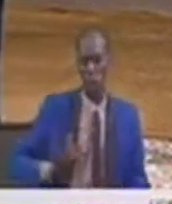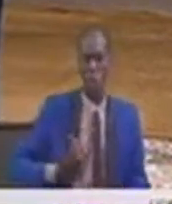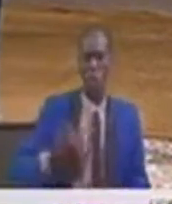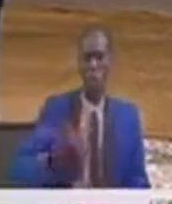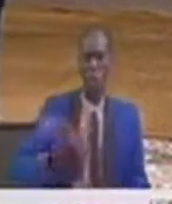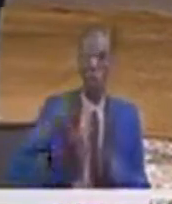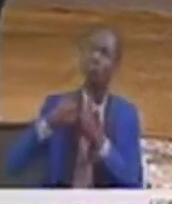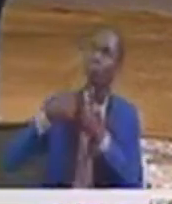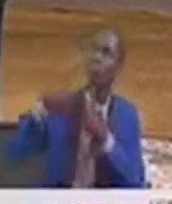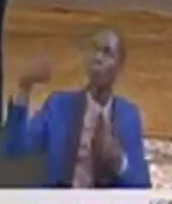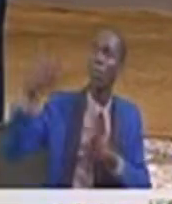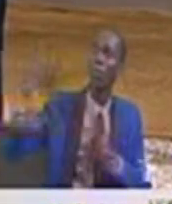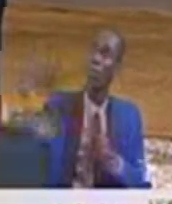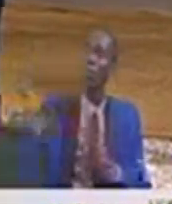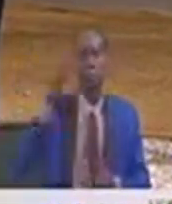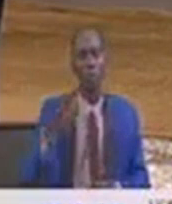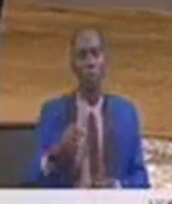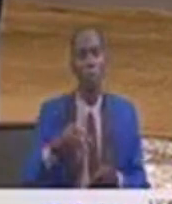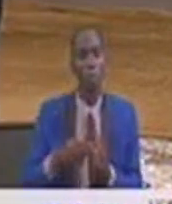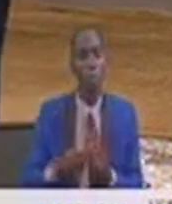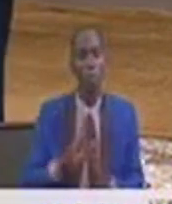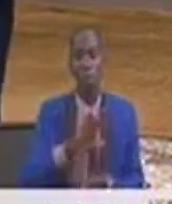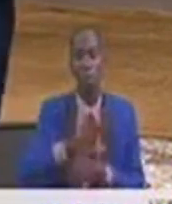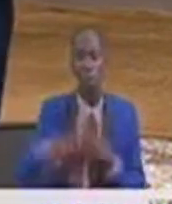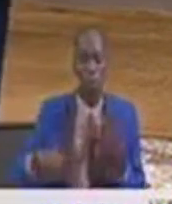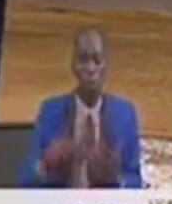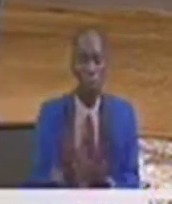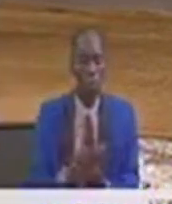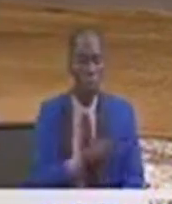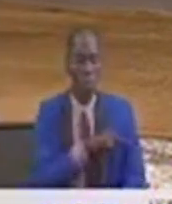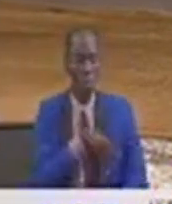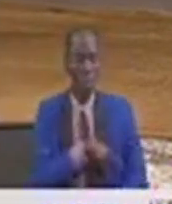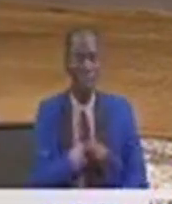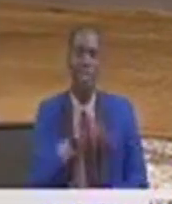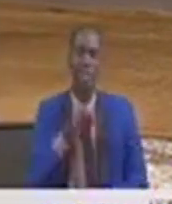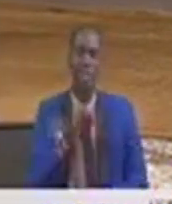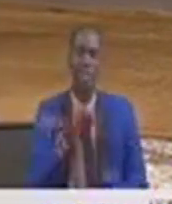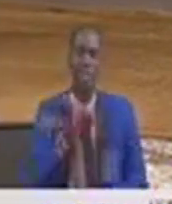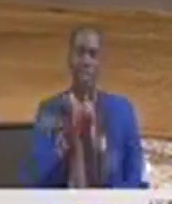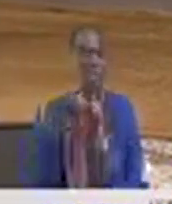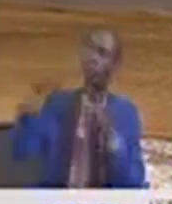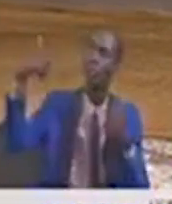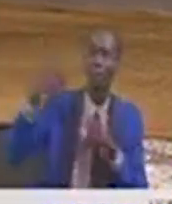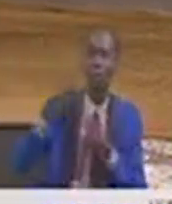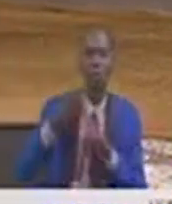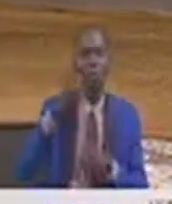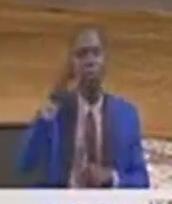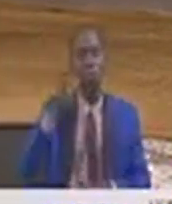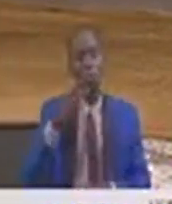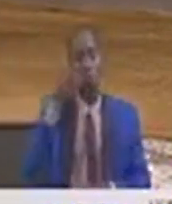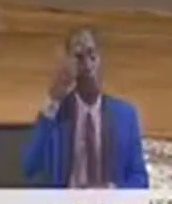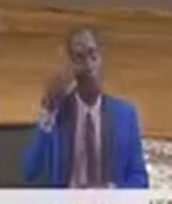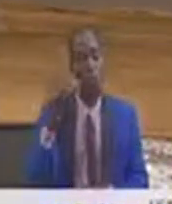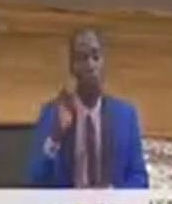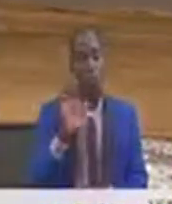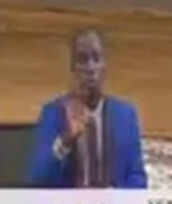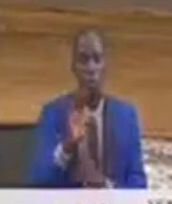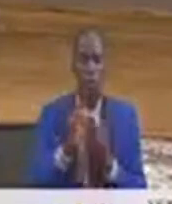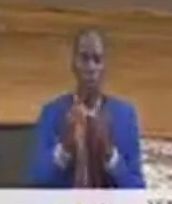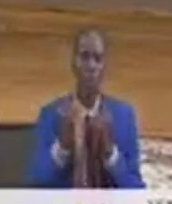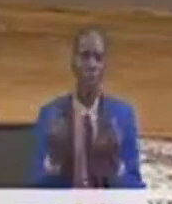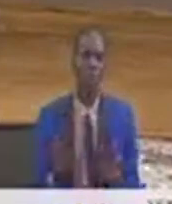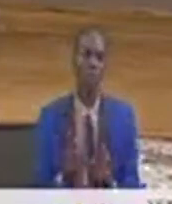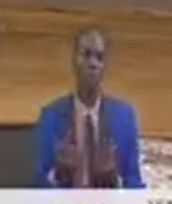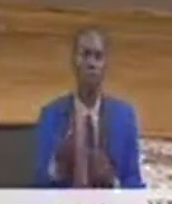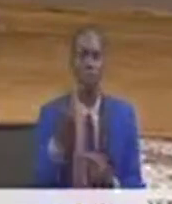means your whole personality is separated from God because of your sin. It tells us